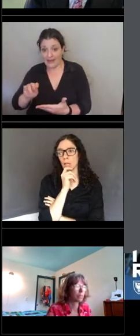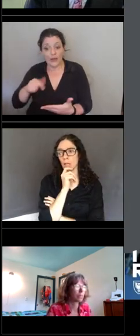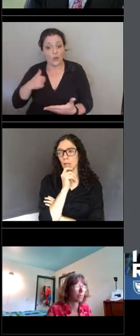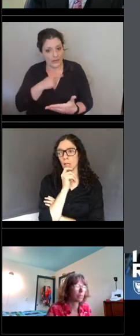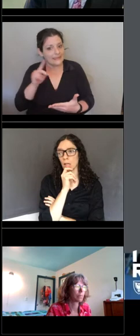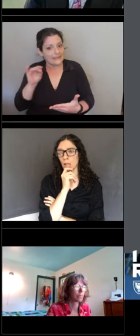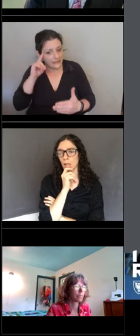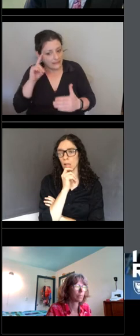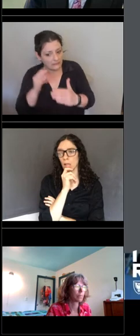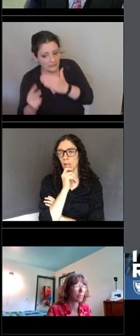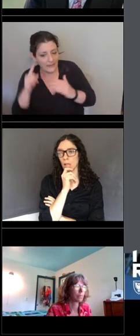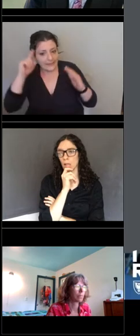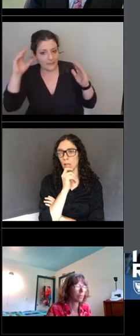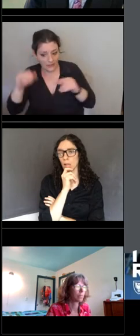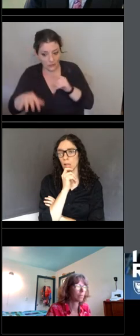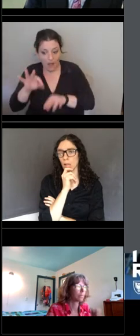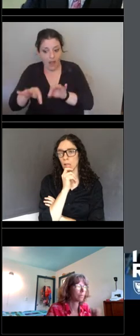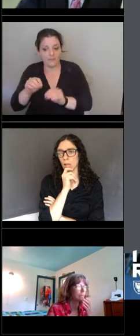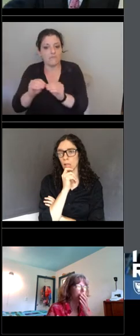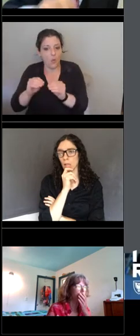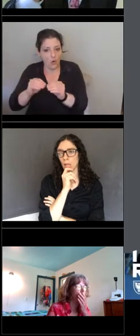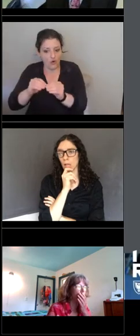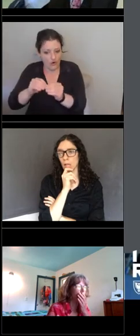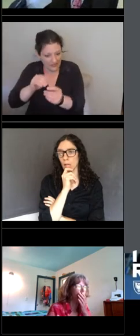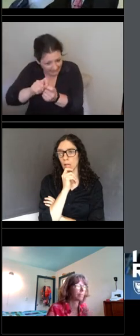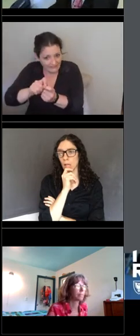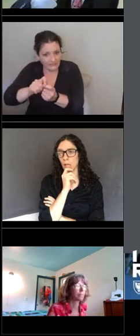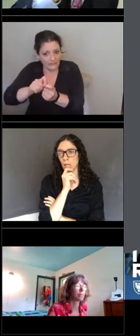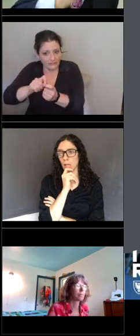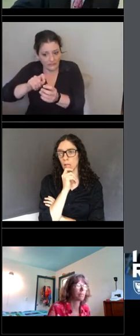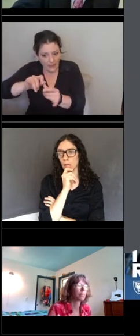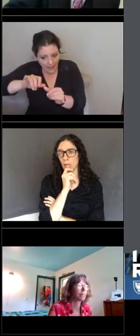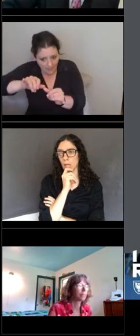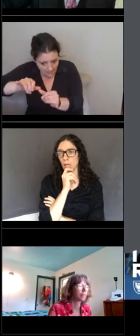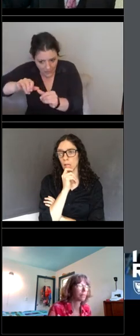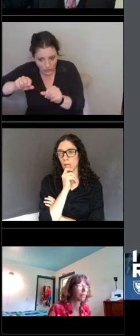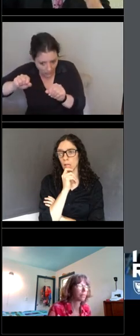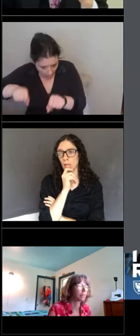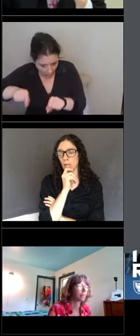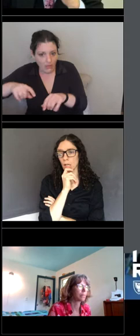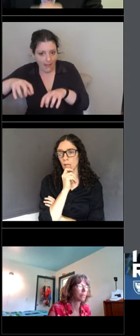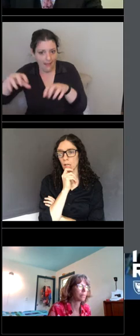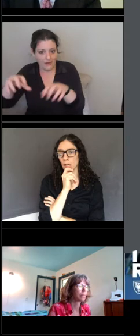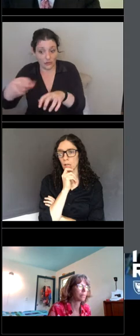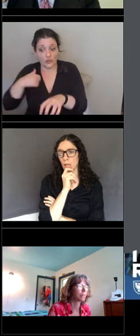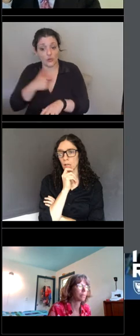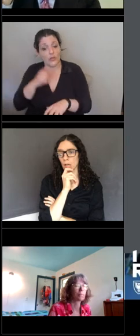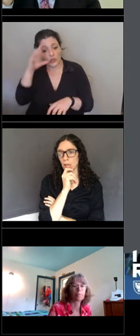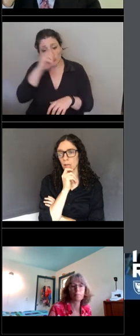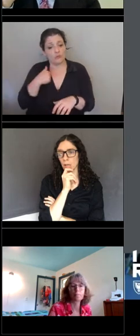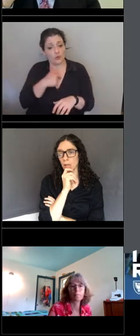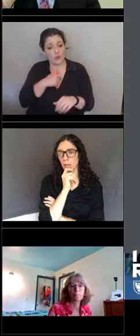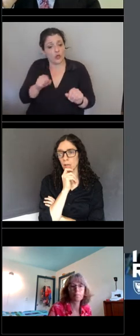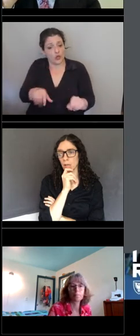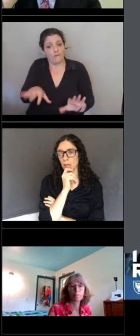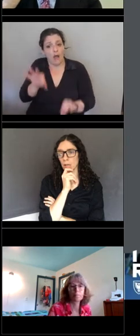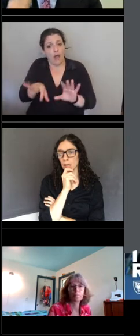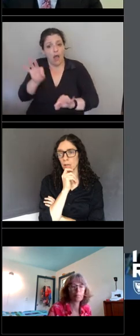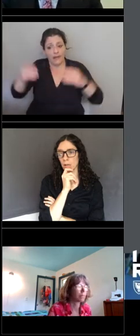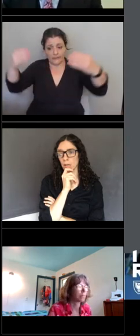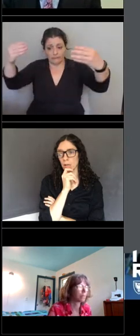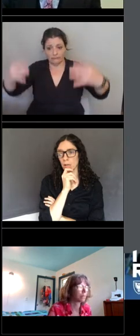measures. We thought it would end up falling along the lines of a list of actions that were adaptive and a list of actions that were